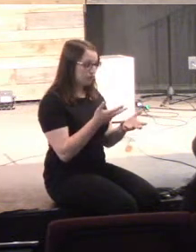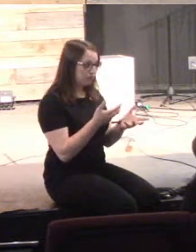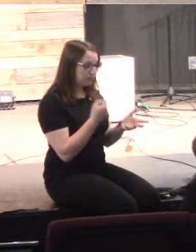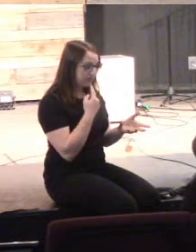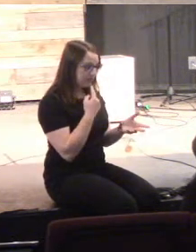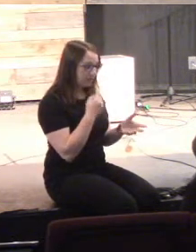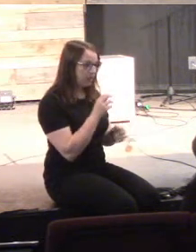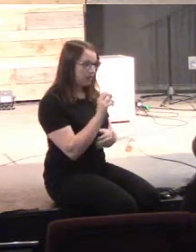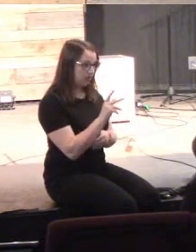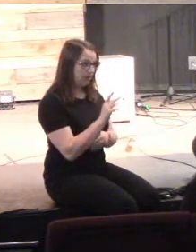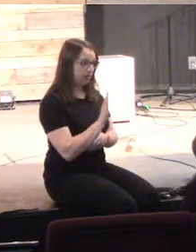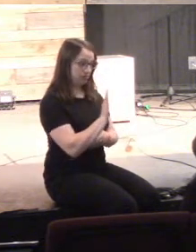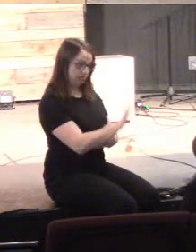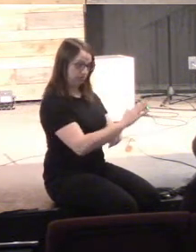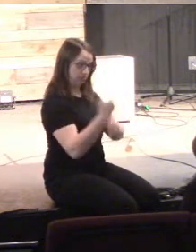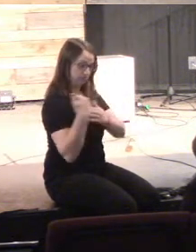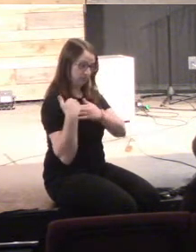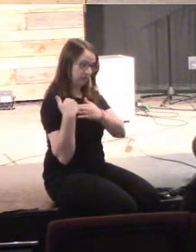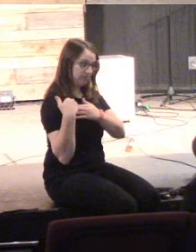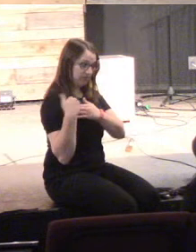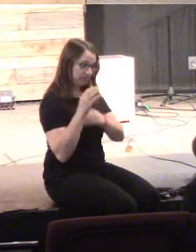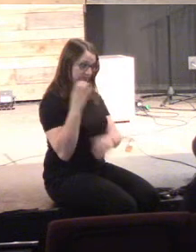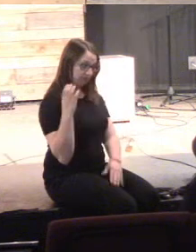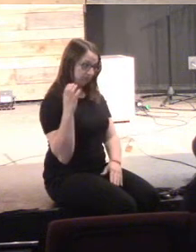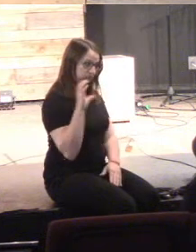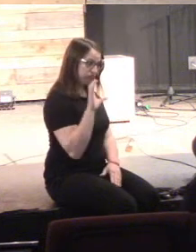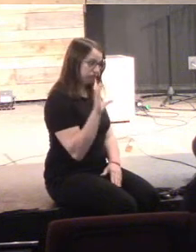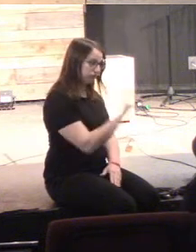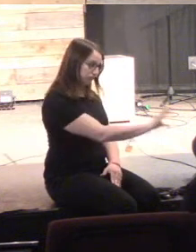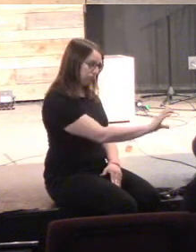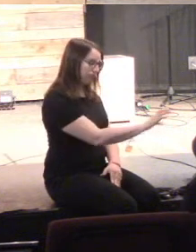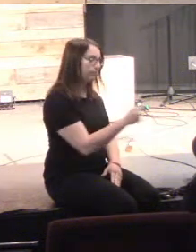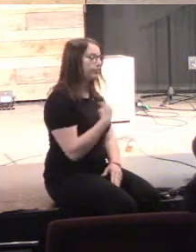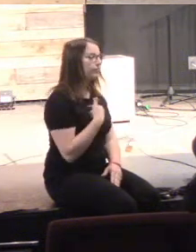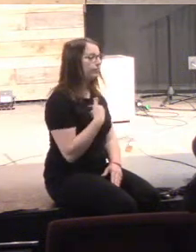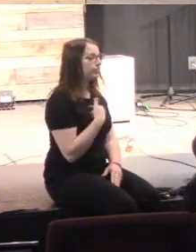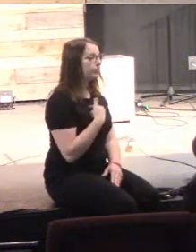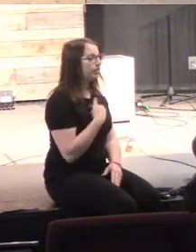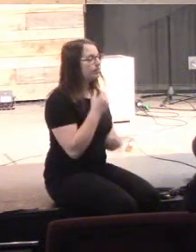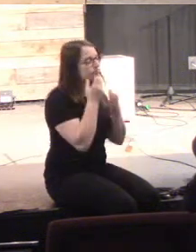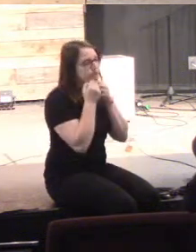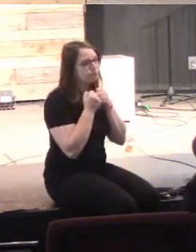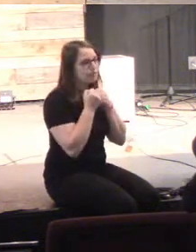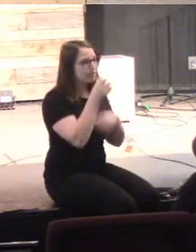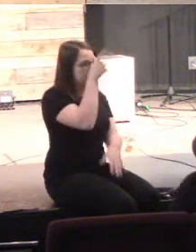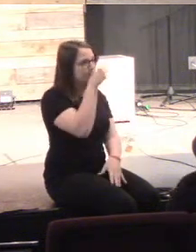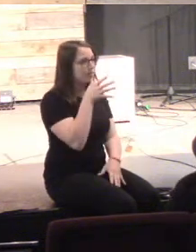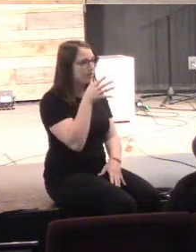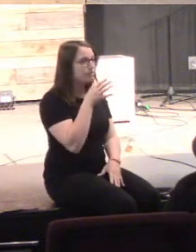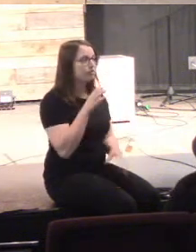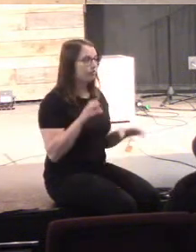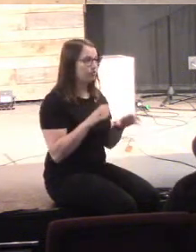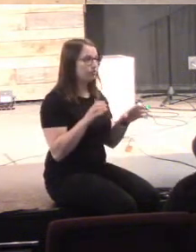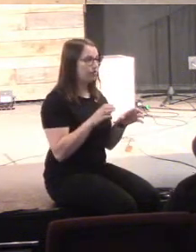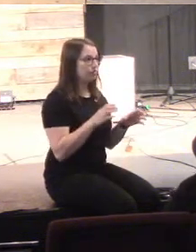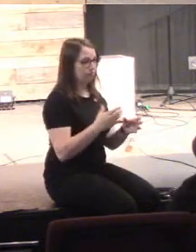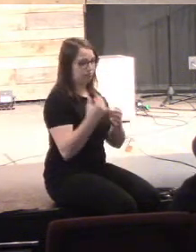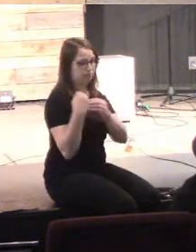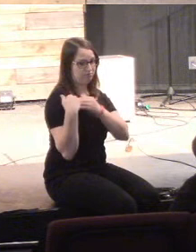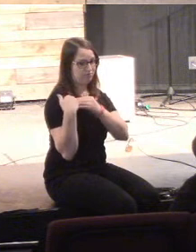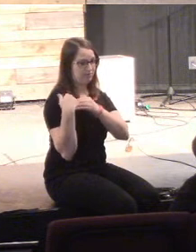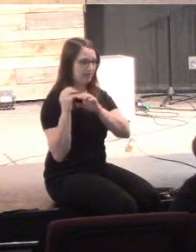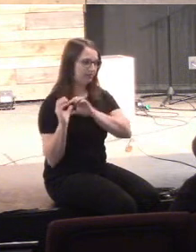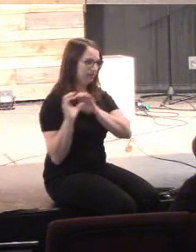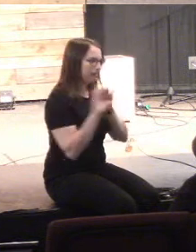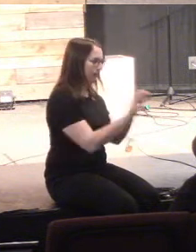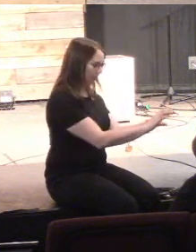and I admire parents that do that, that say, okay, look, this is your responsibility. You're going to sink or swim. You made